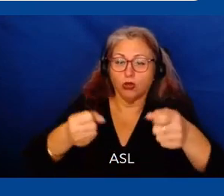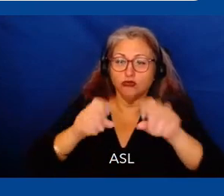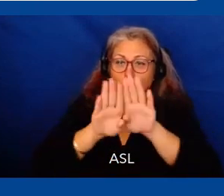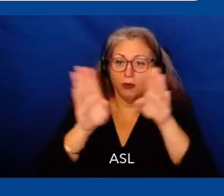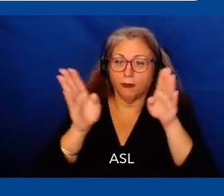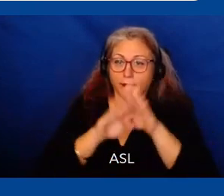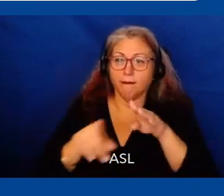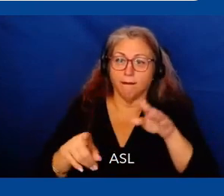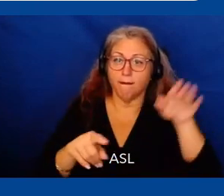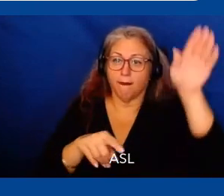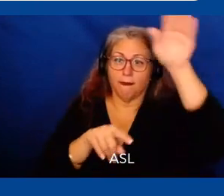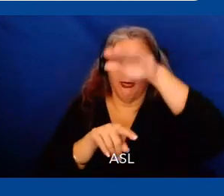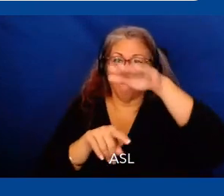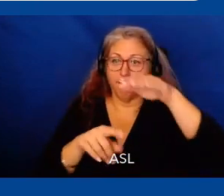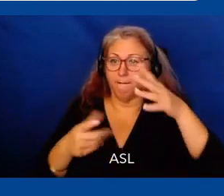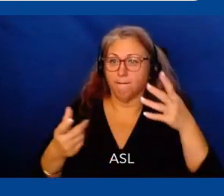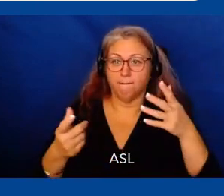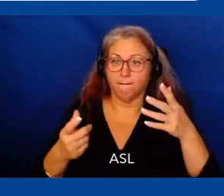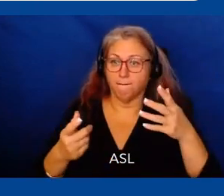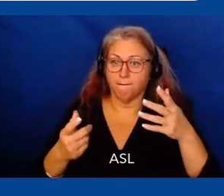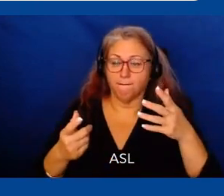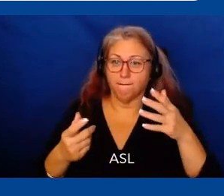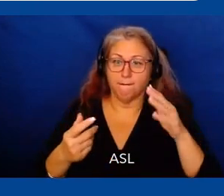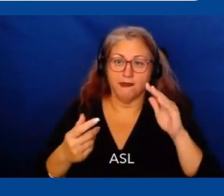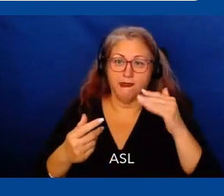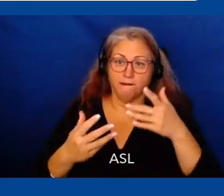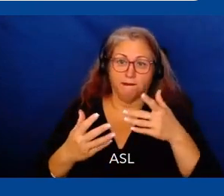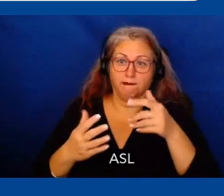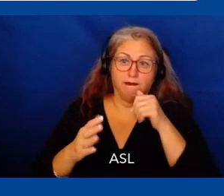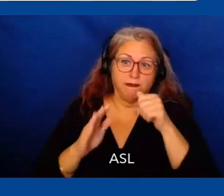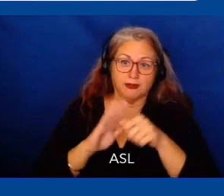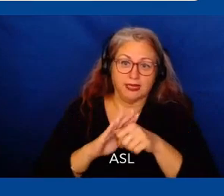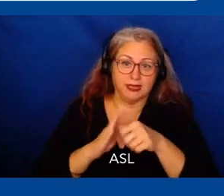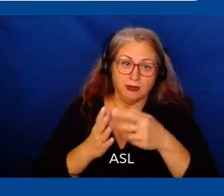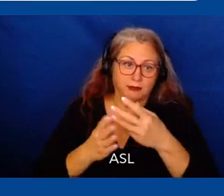access was quite easy.